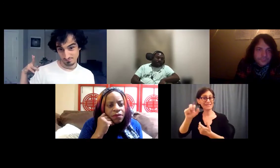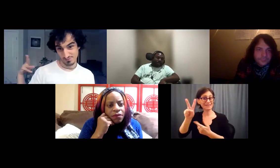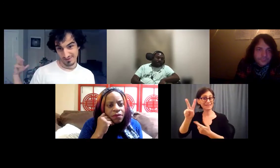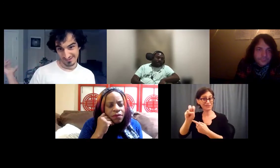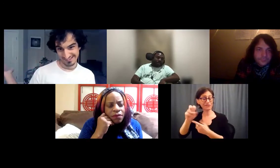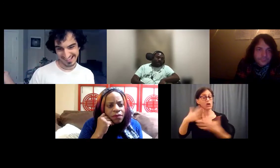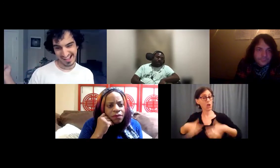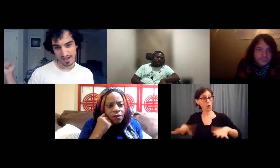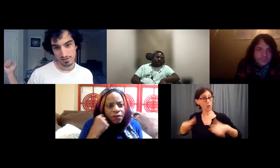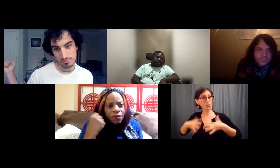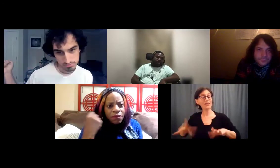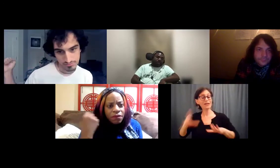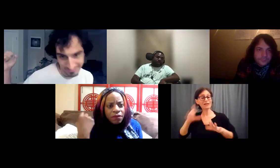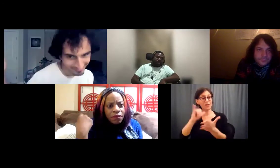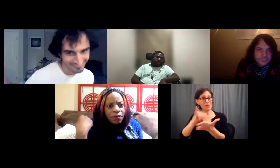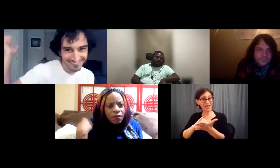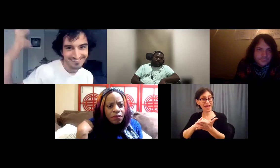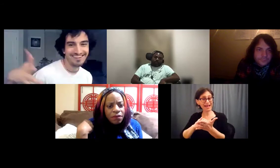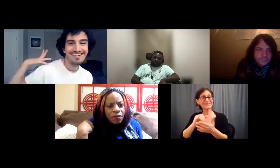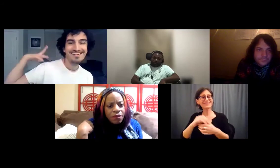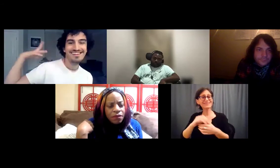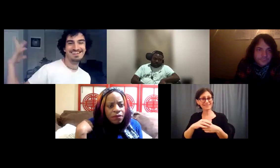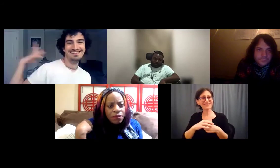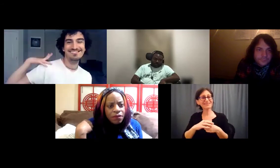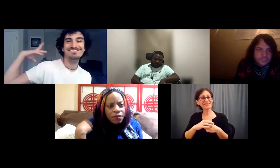And the cat